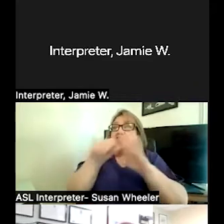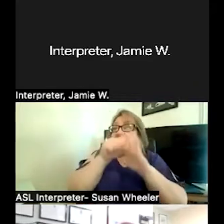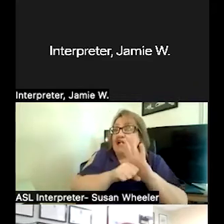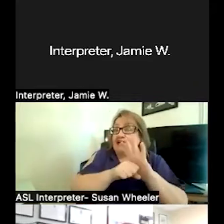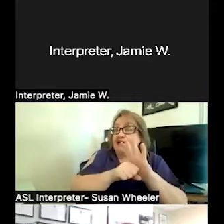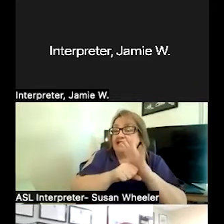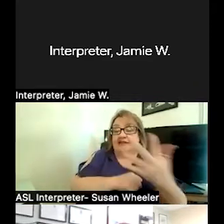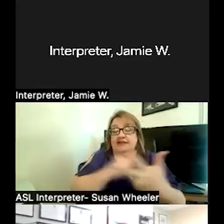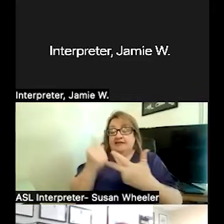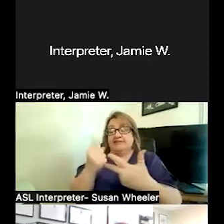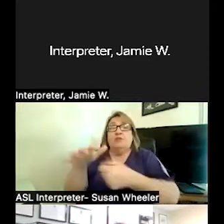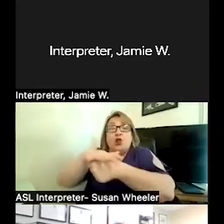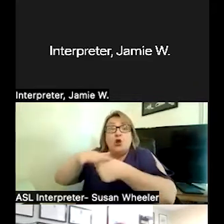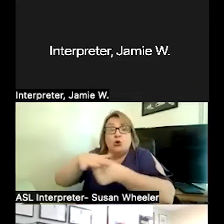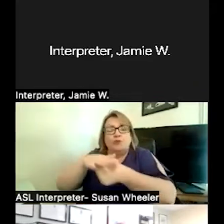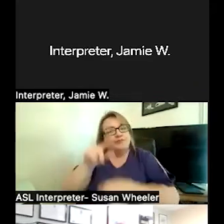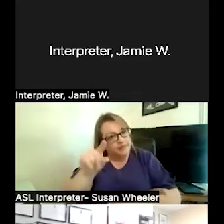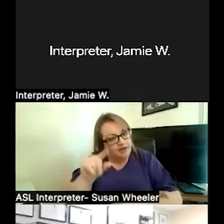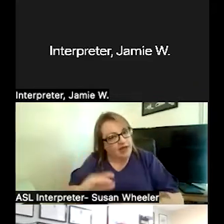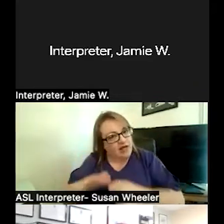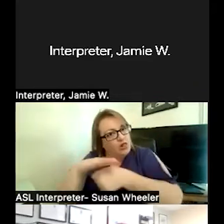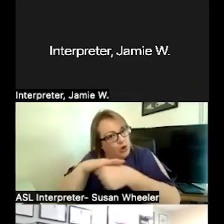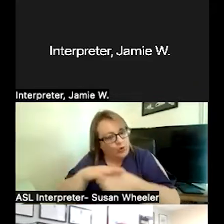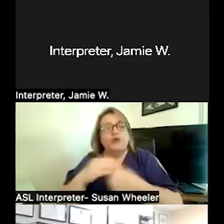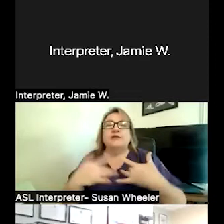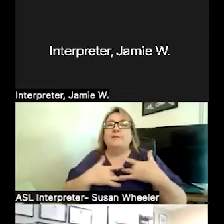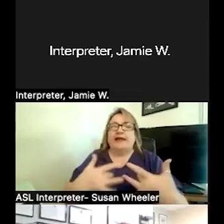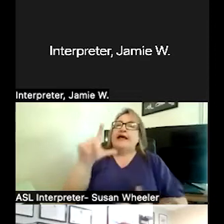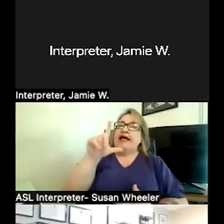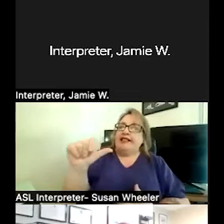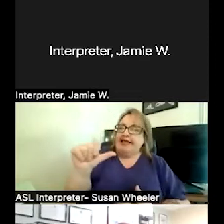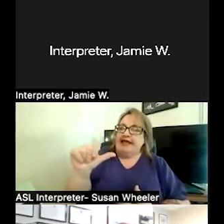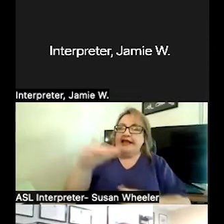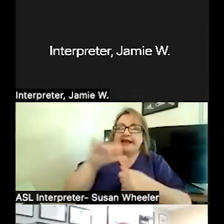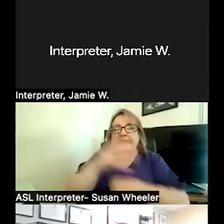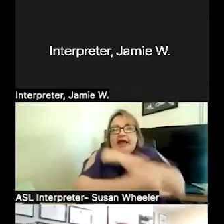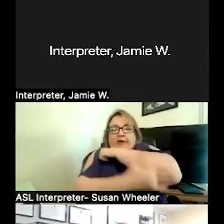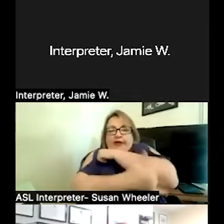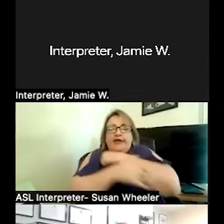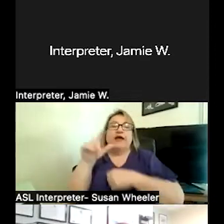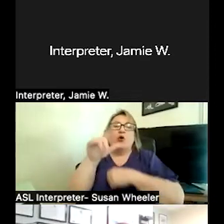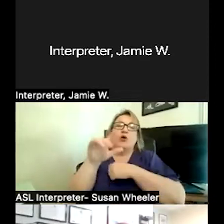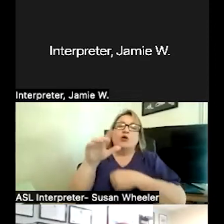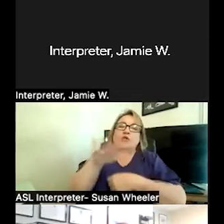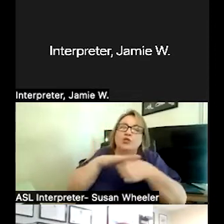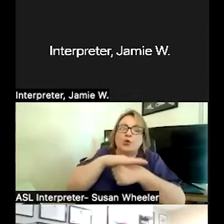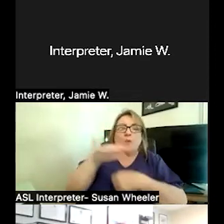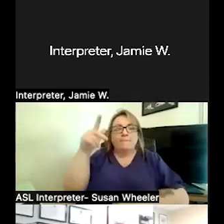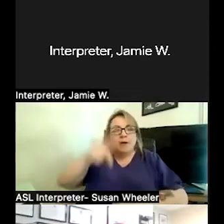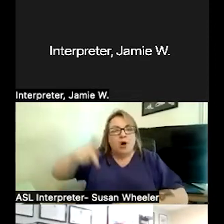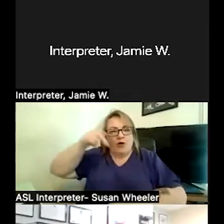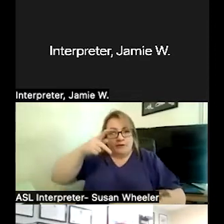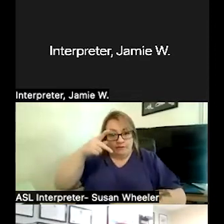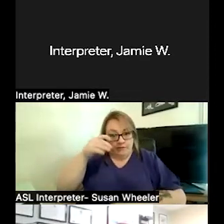local. Now, the local listings are all local LA County, local Pomona, but most of the information